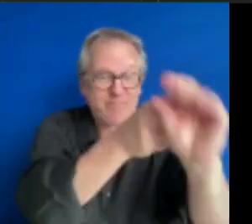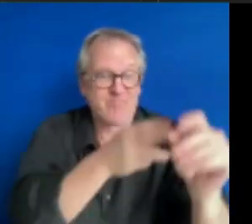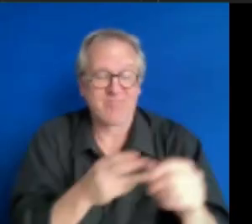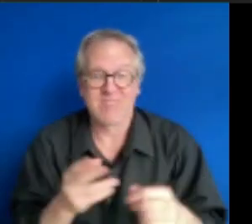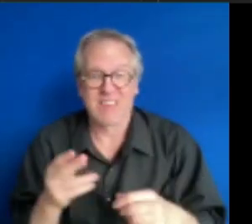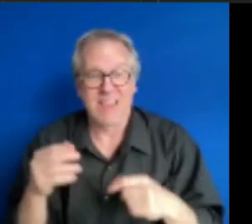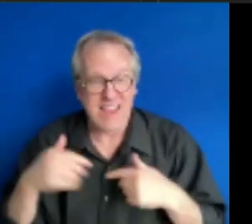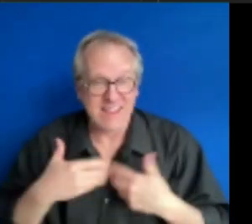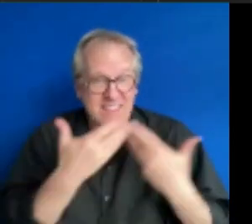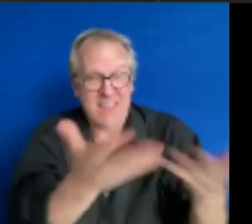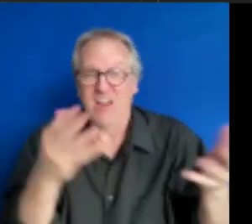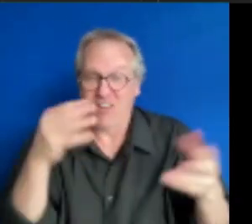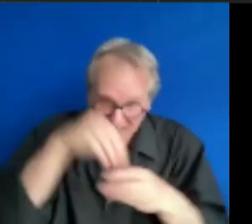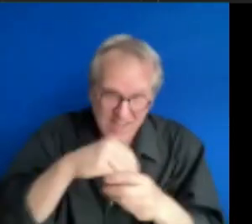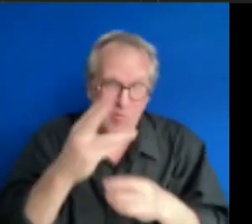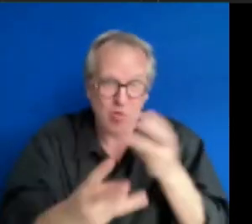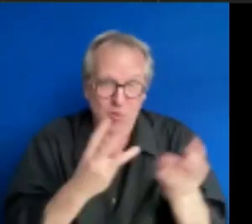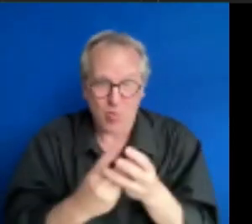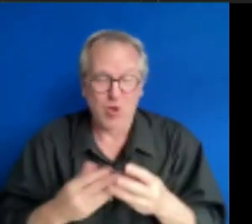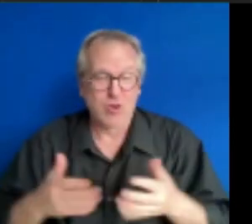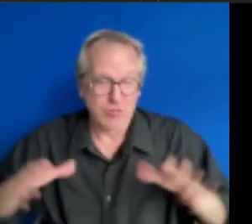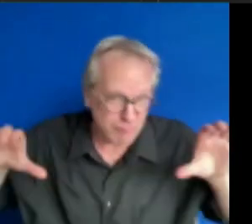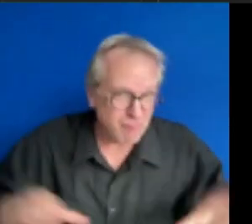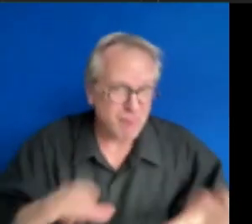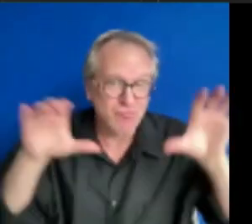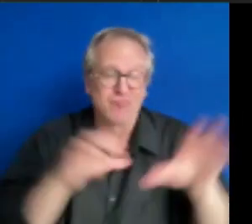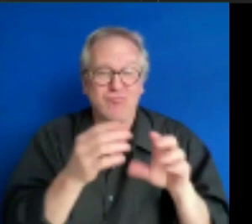and out in the world.